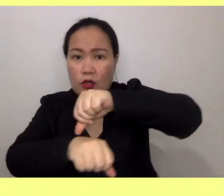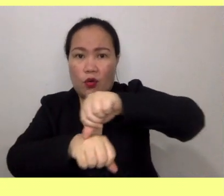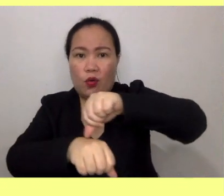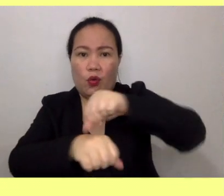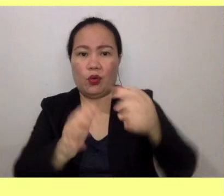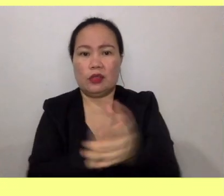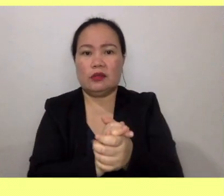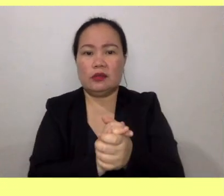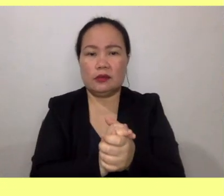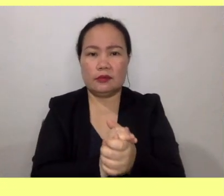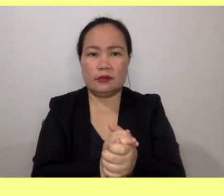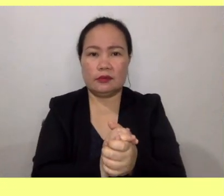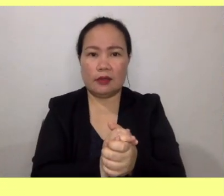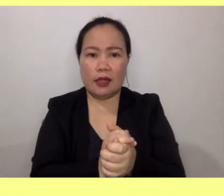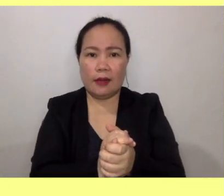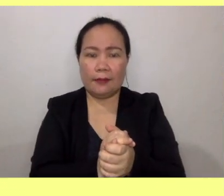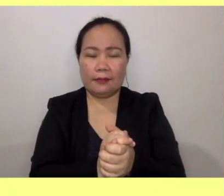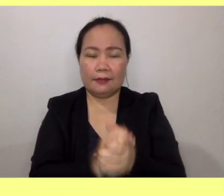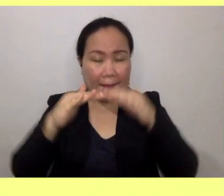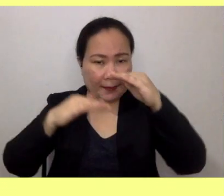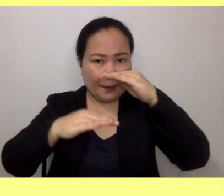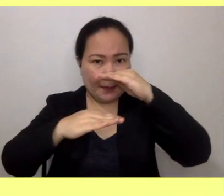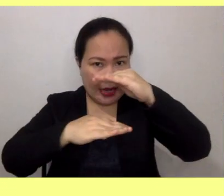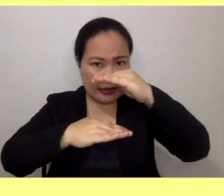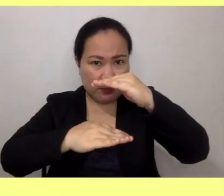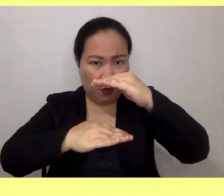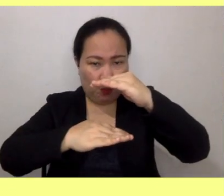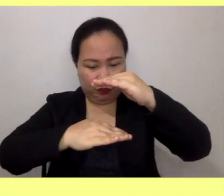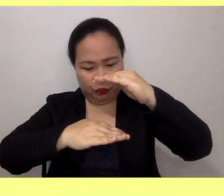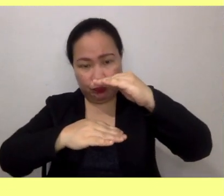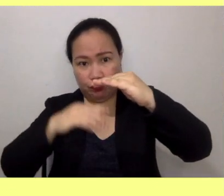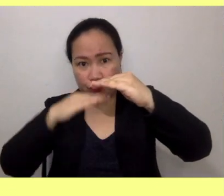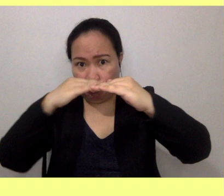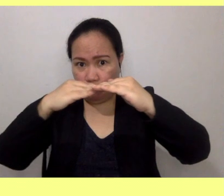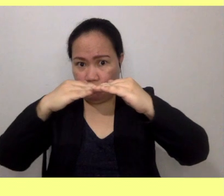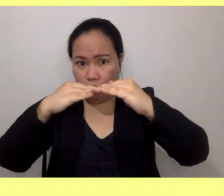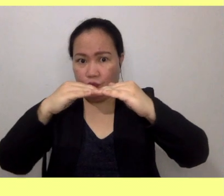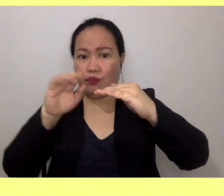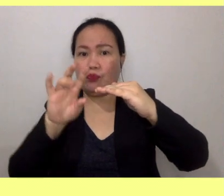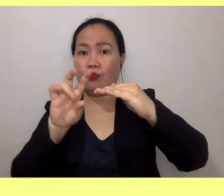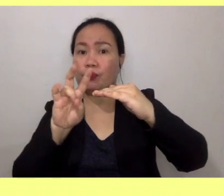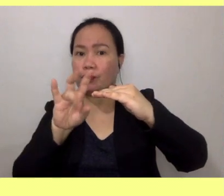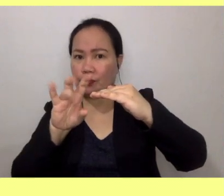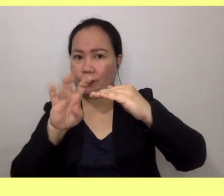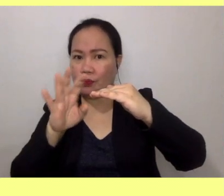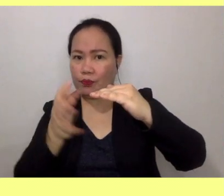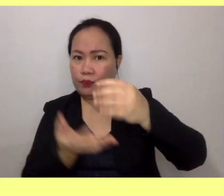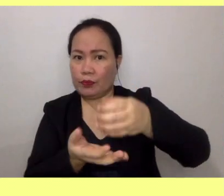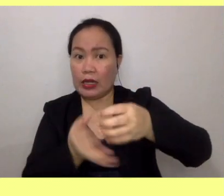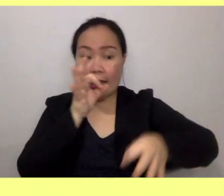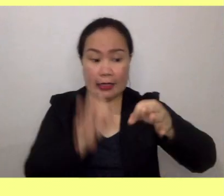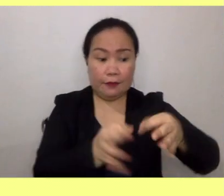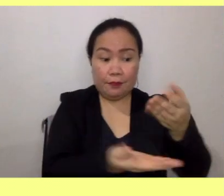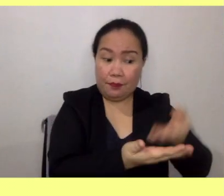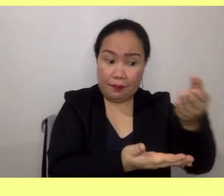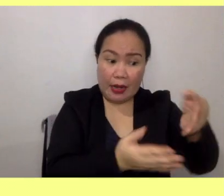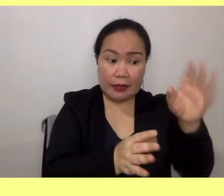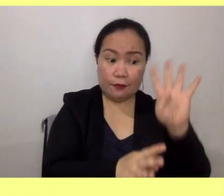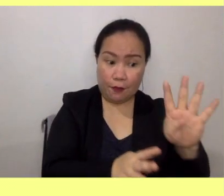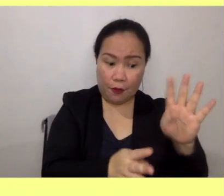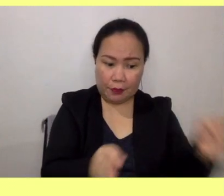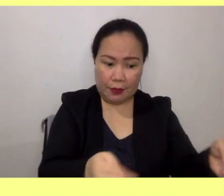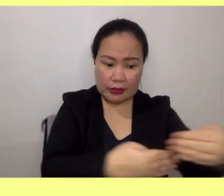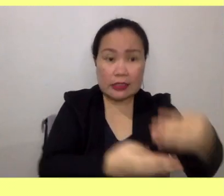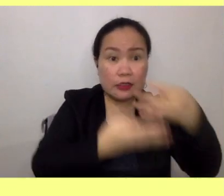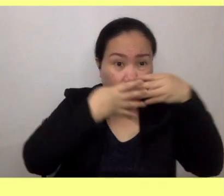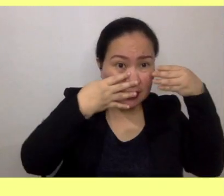silang makabili ng 17 bottles maximum. Ito yung pinakamarami kung ang bibilhin lang